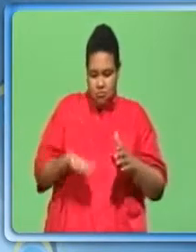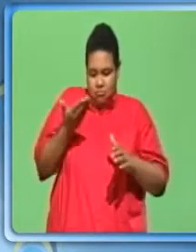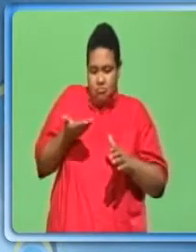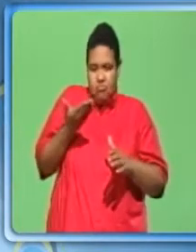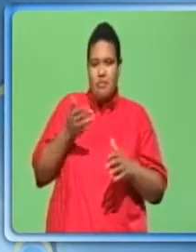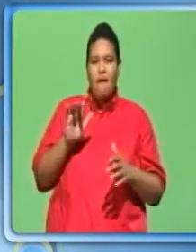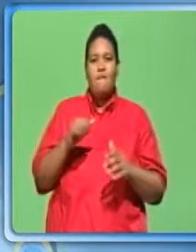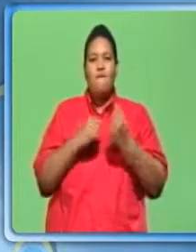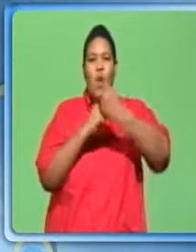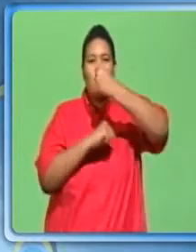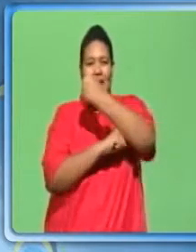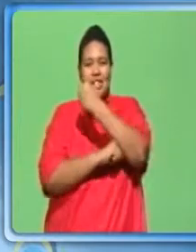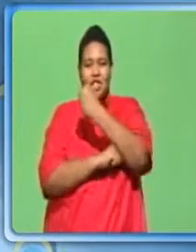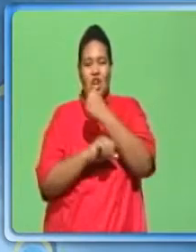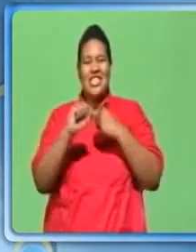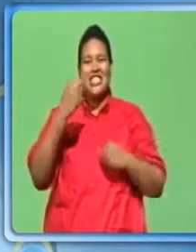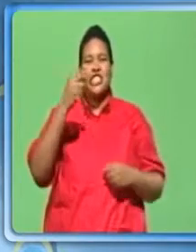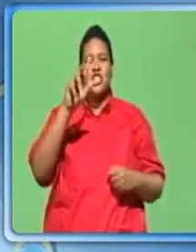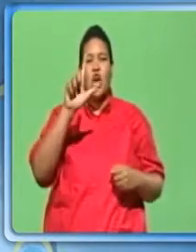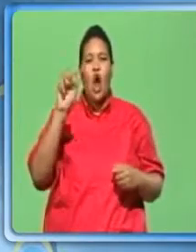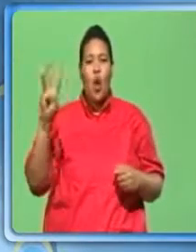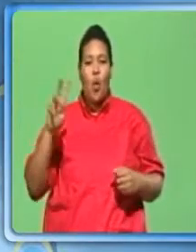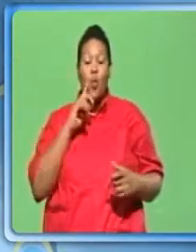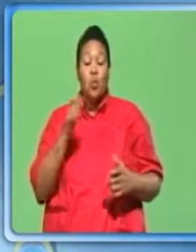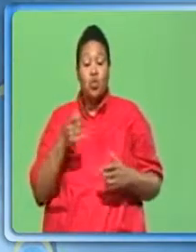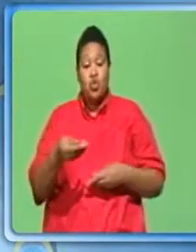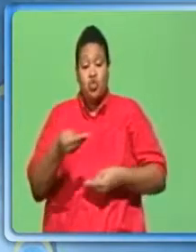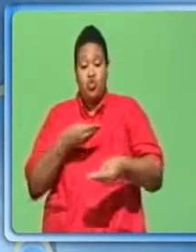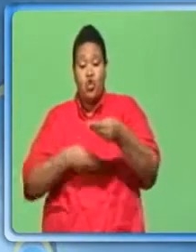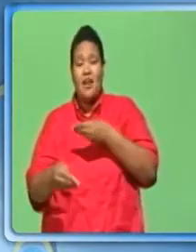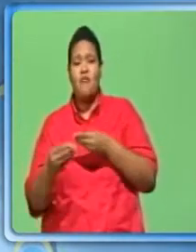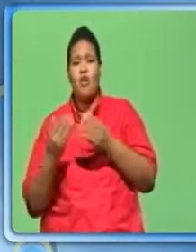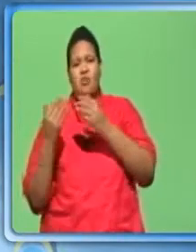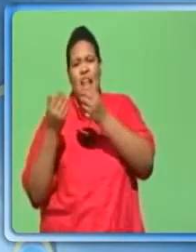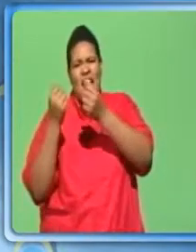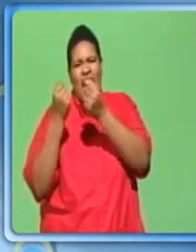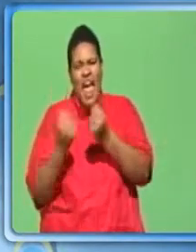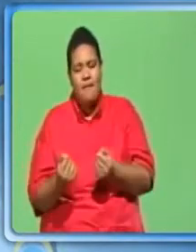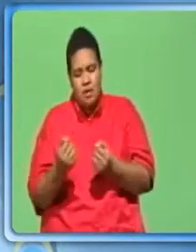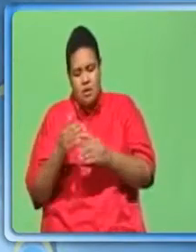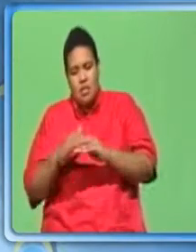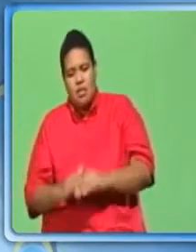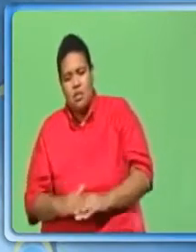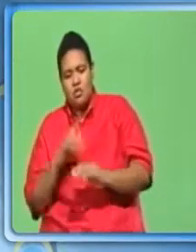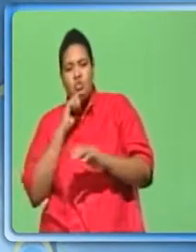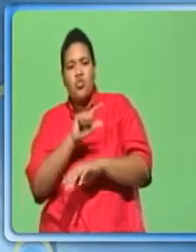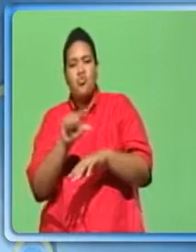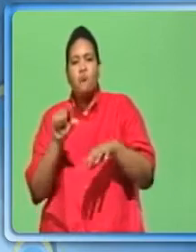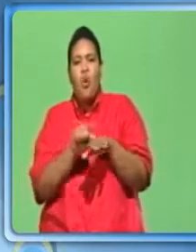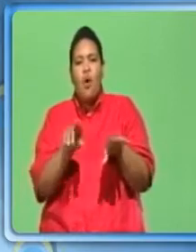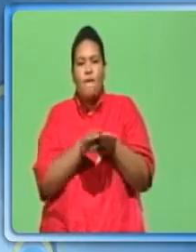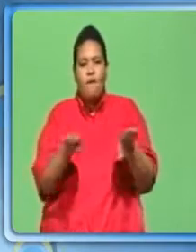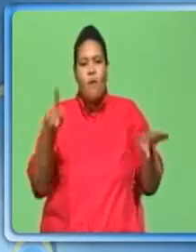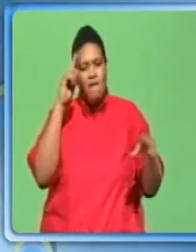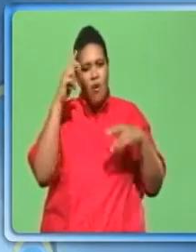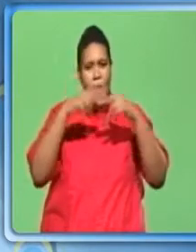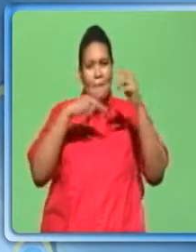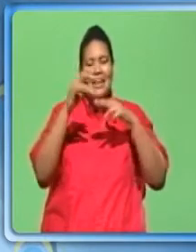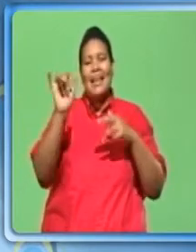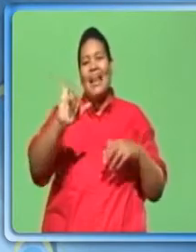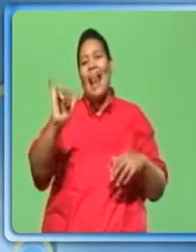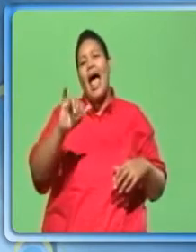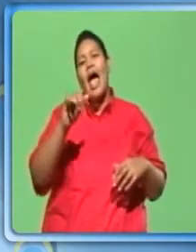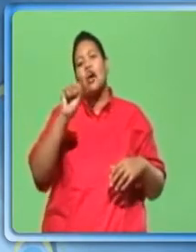Shallow foundation, those which transfer the loads to subsoil at a point near to the ground floor of the building, such